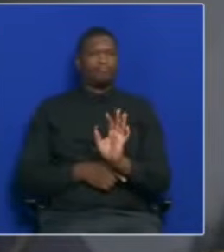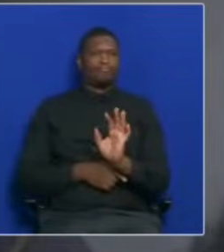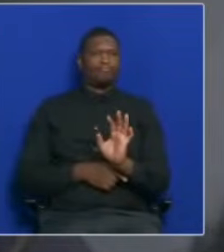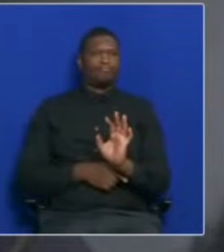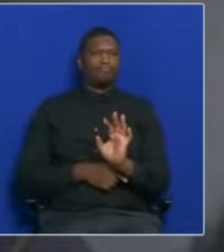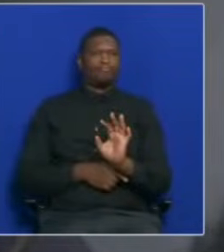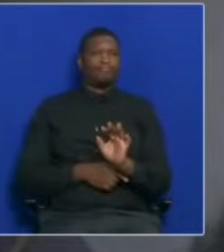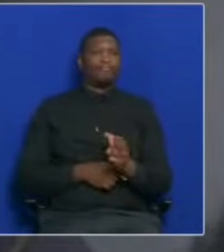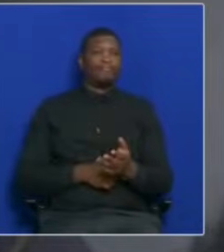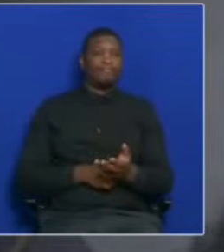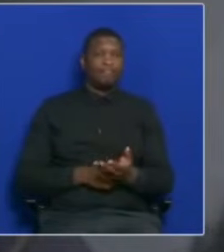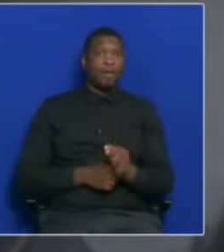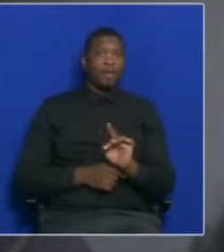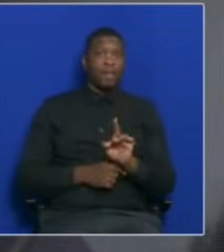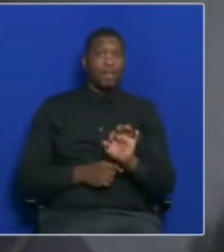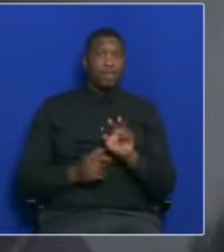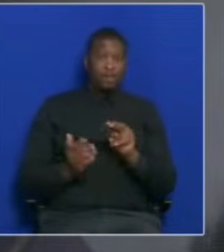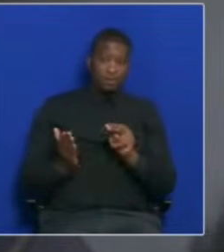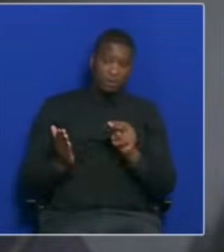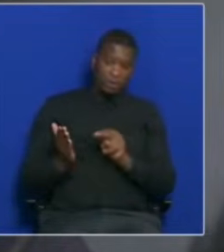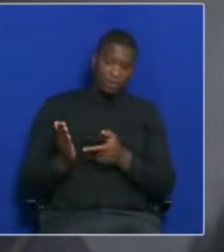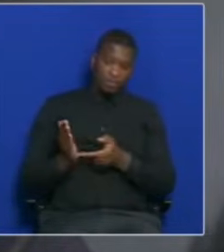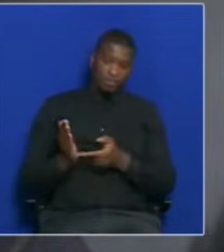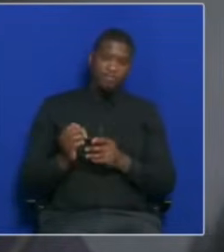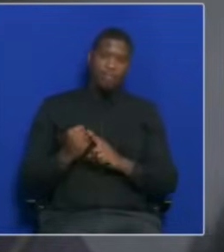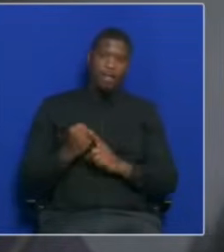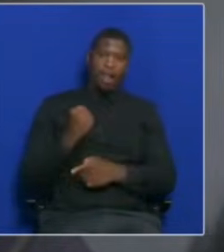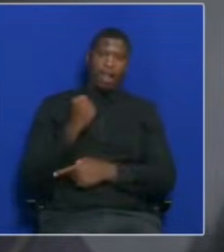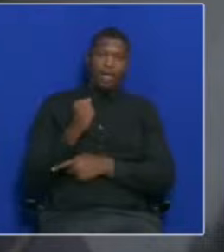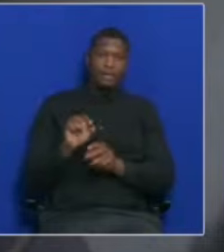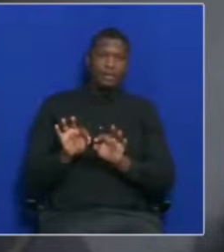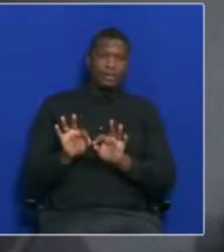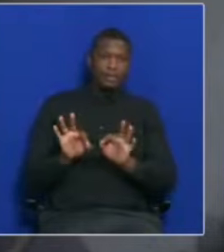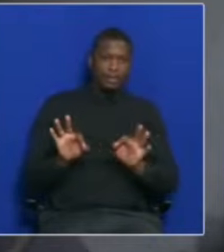but if you look at the last sentence,